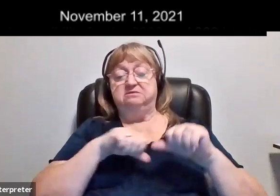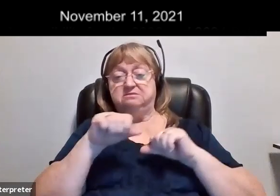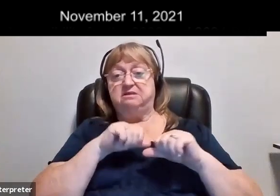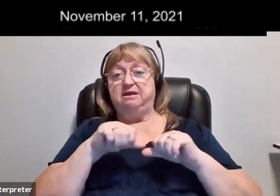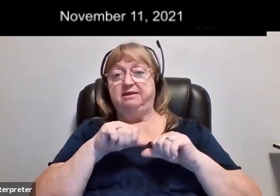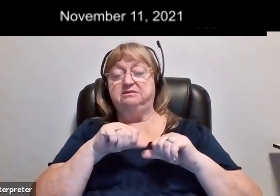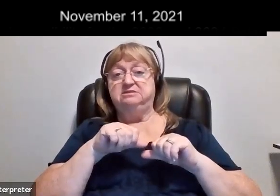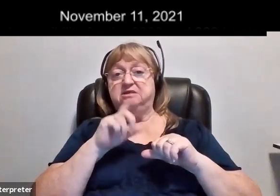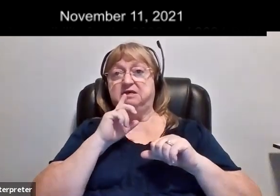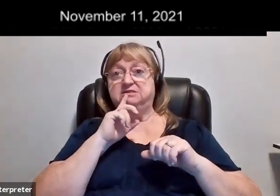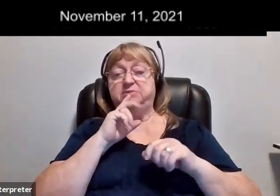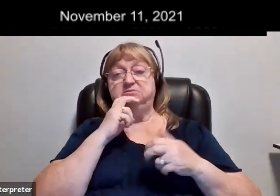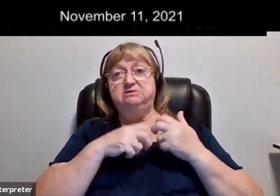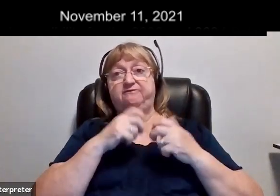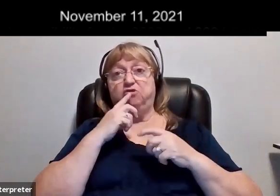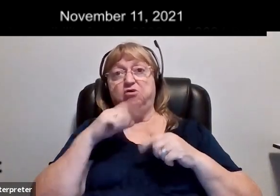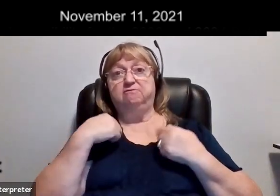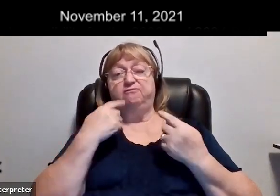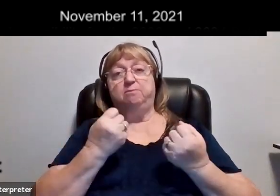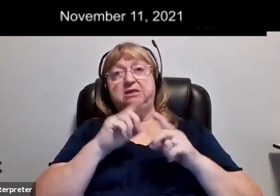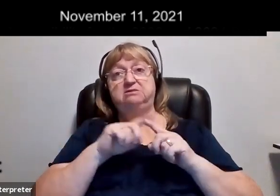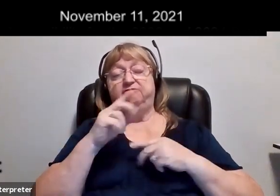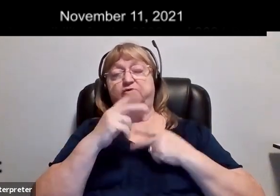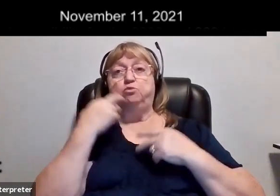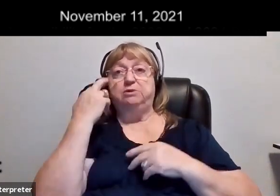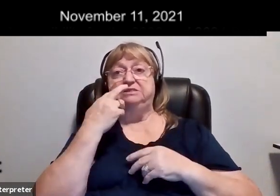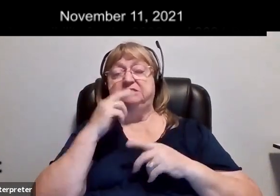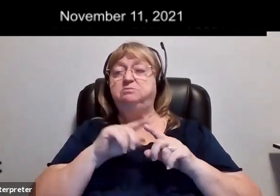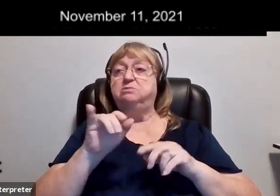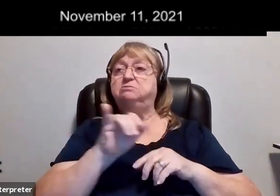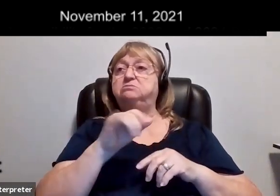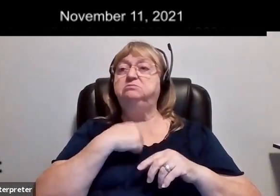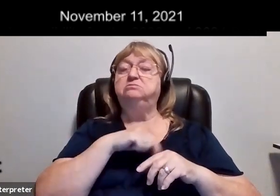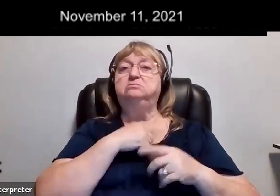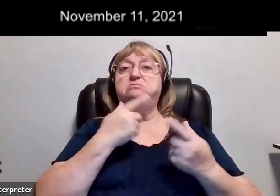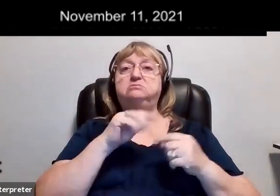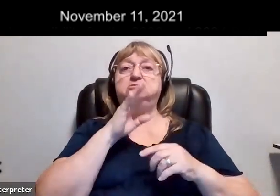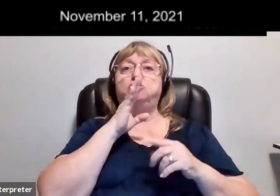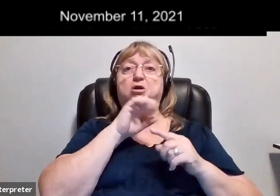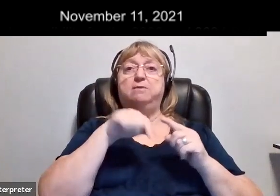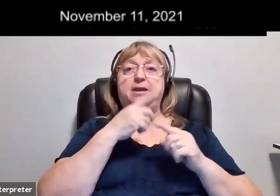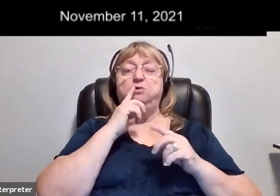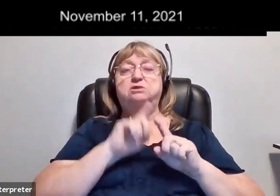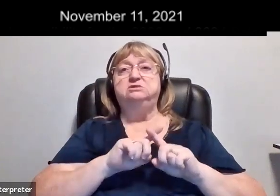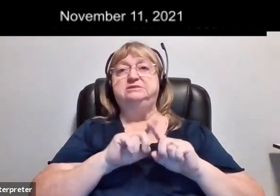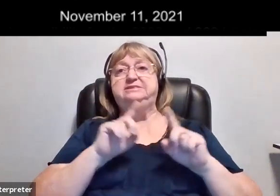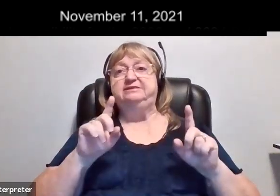been difficult for different reasons, but also we try to talk about different